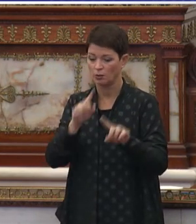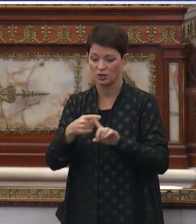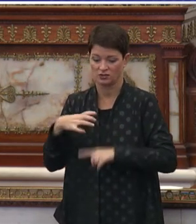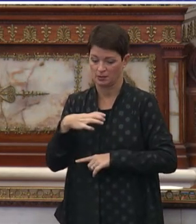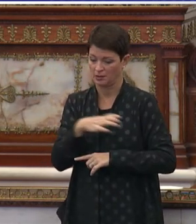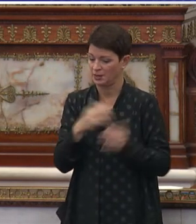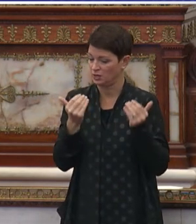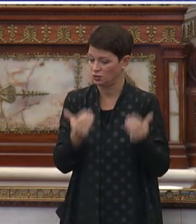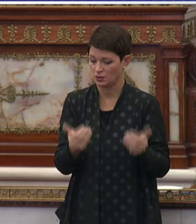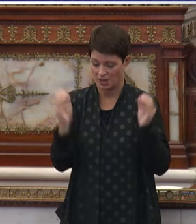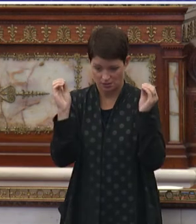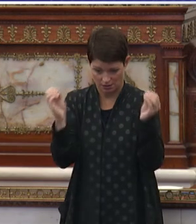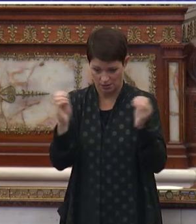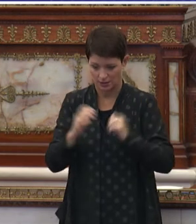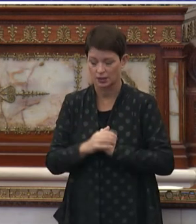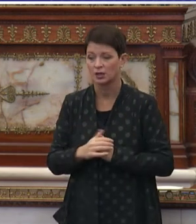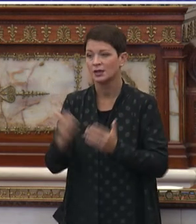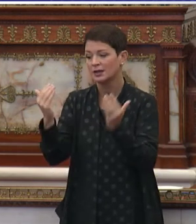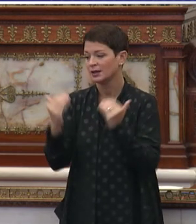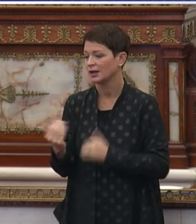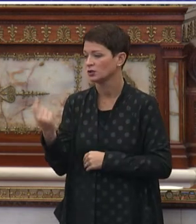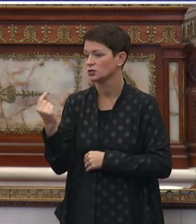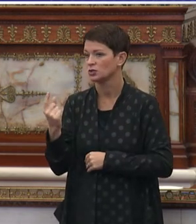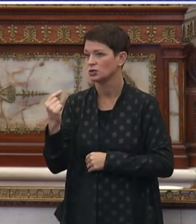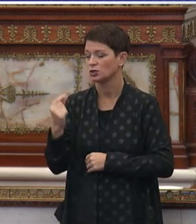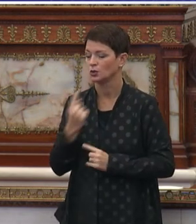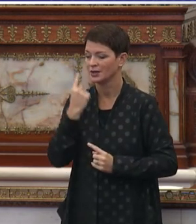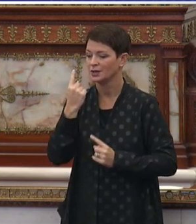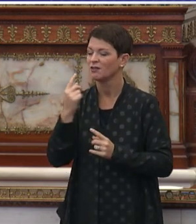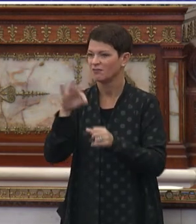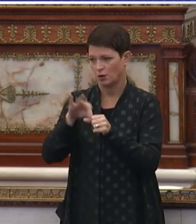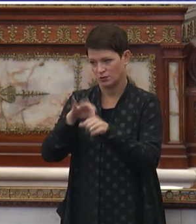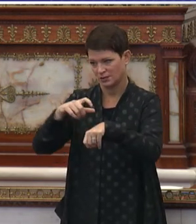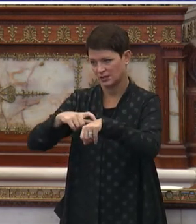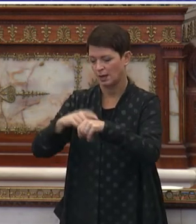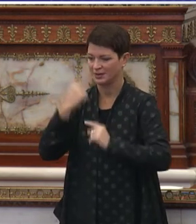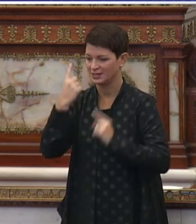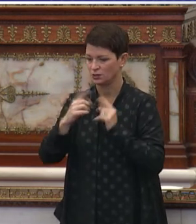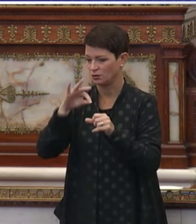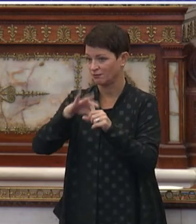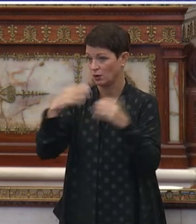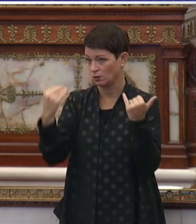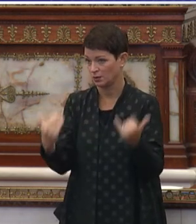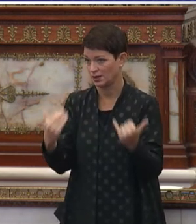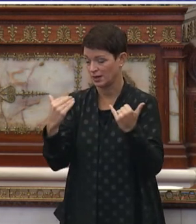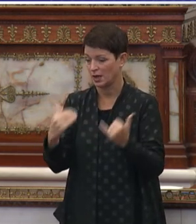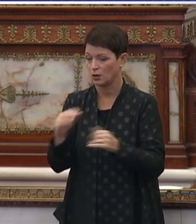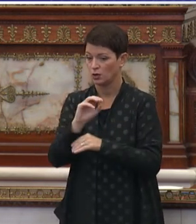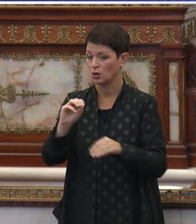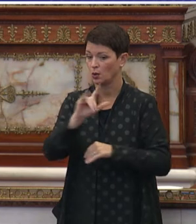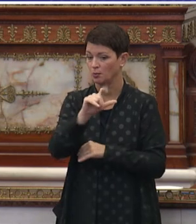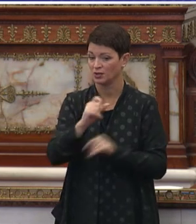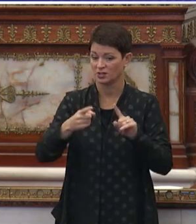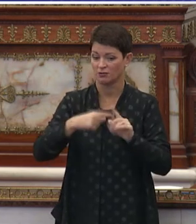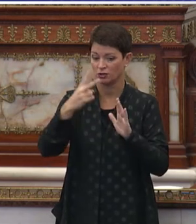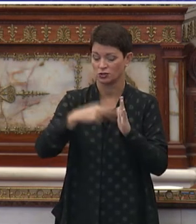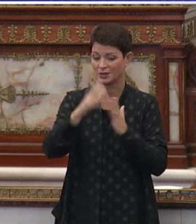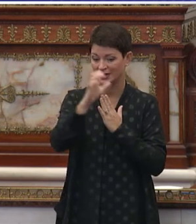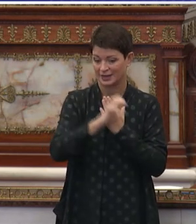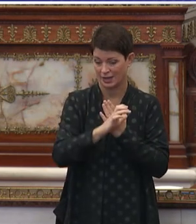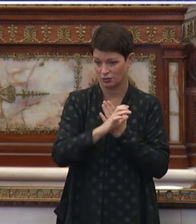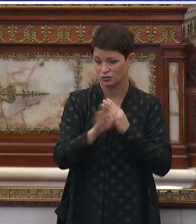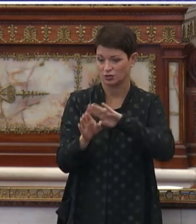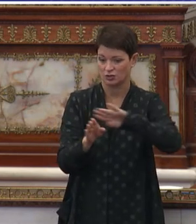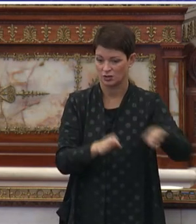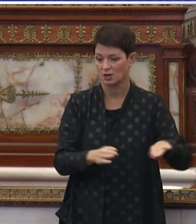committee today. So our next order of business is consideration of the calendar. There being no bills on the first reading calendar, the chair